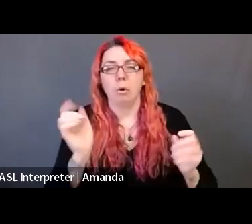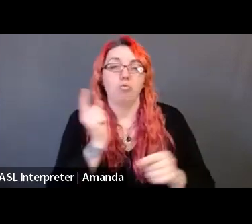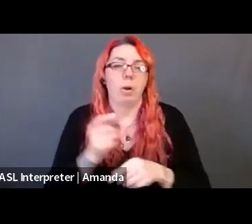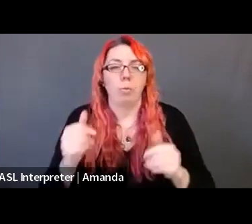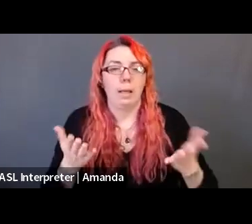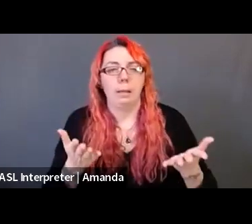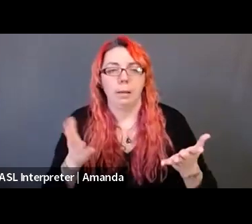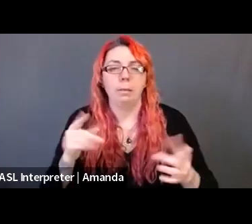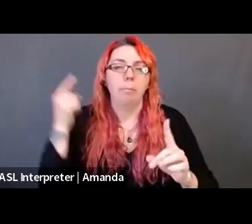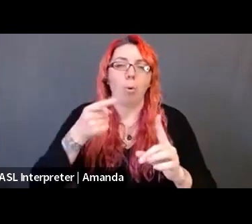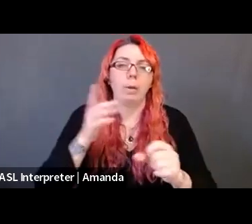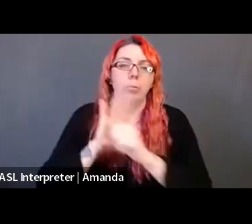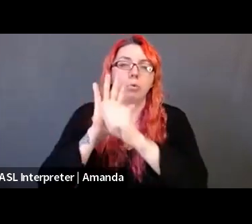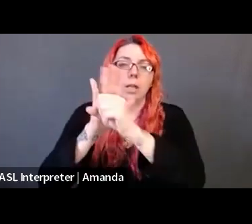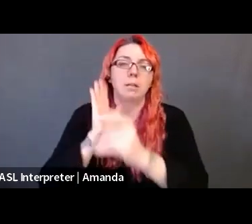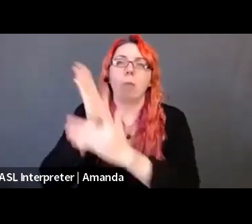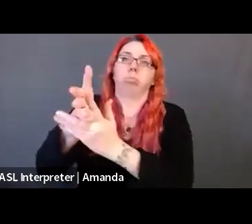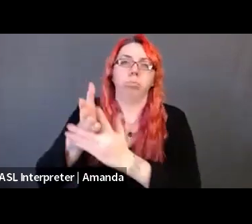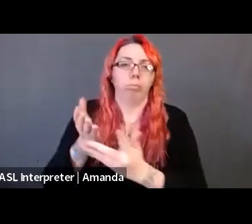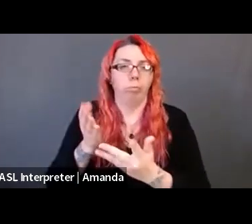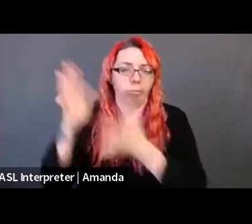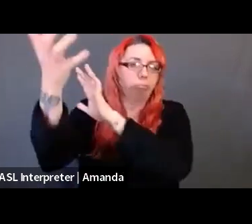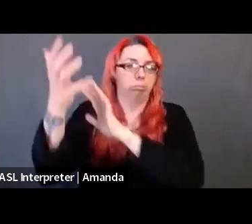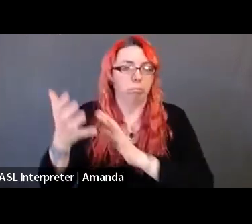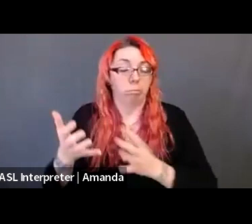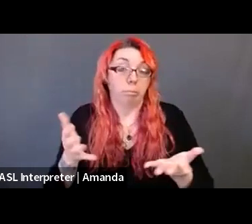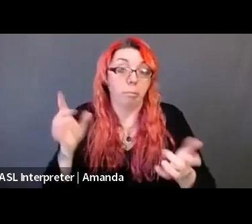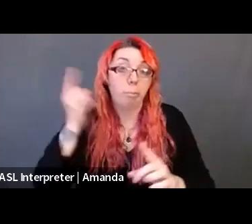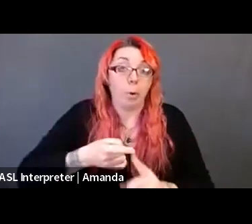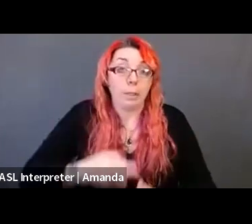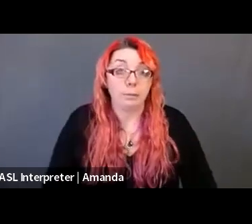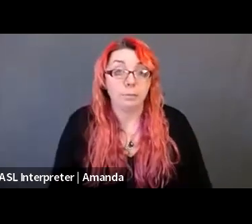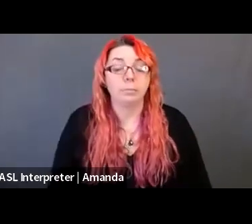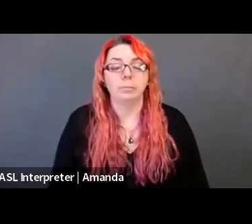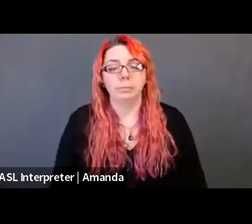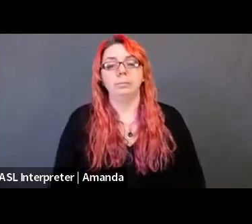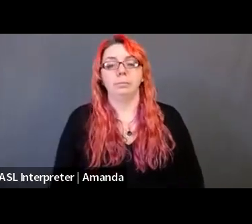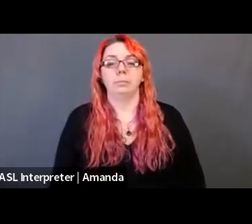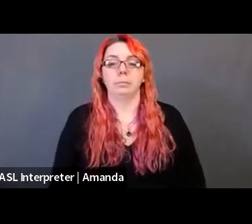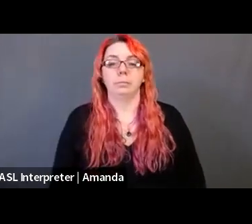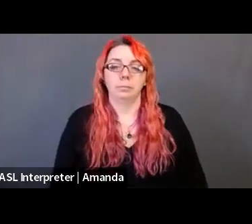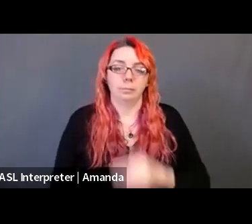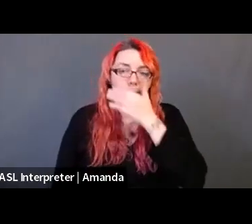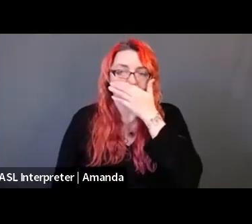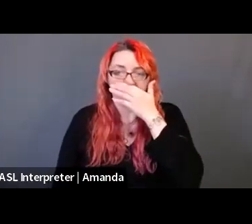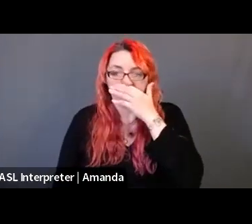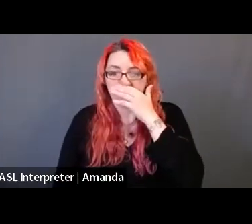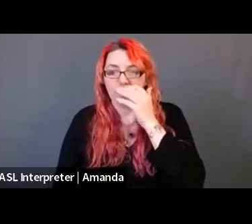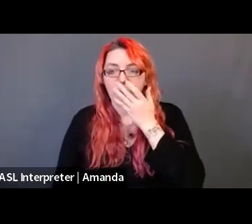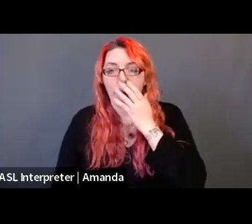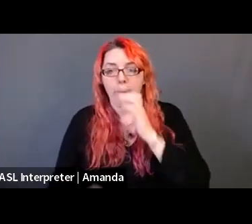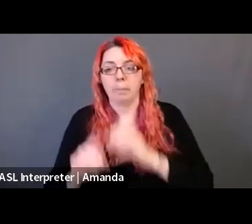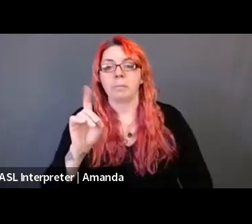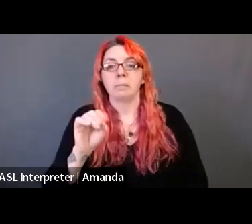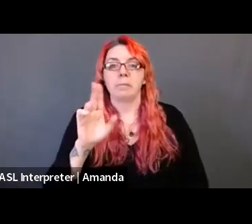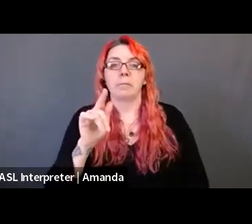people. Right. And somebody talked about professionalism, and I think that's a really important one because we hear it in a lot of corporate settings I work with. There's